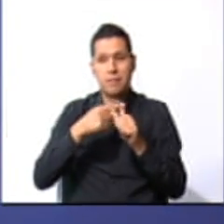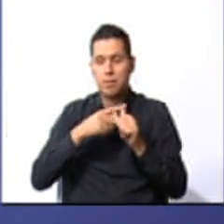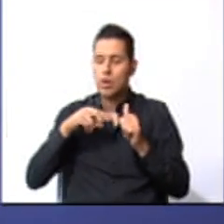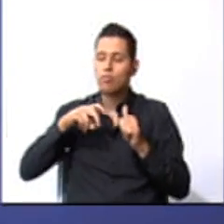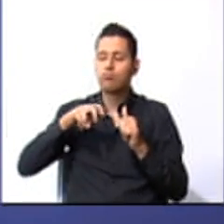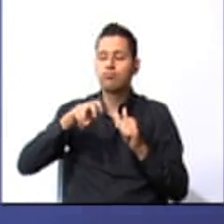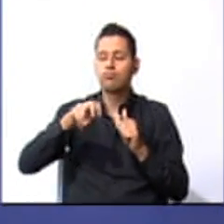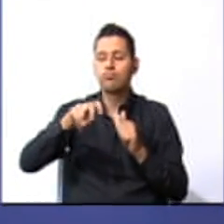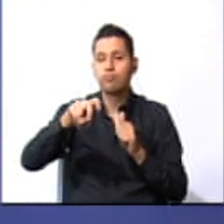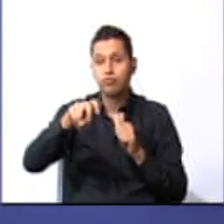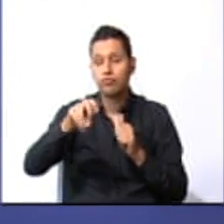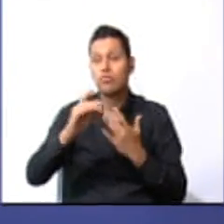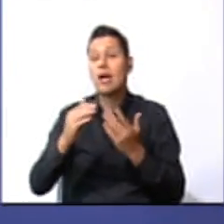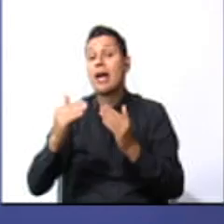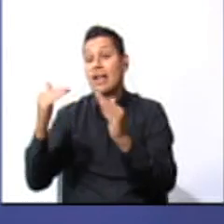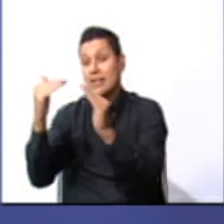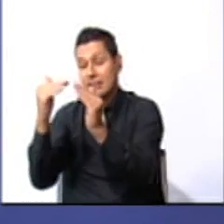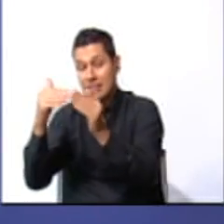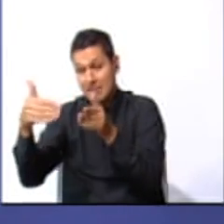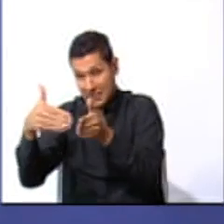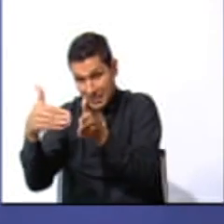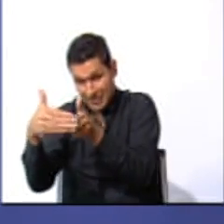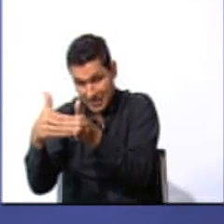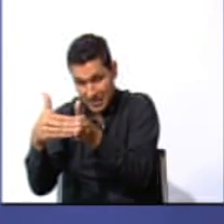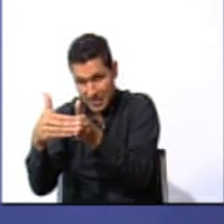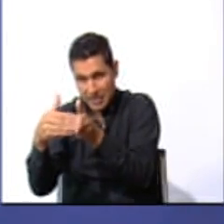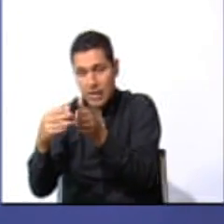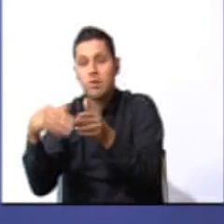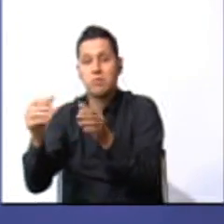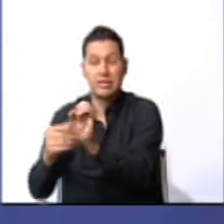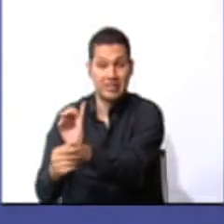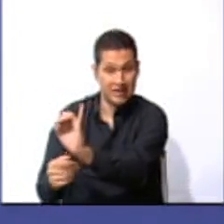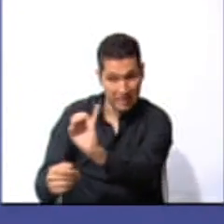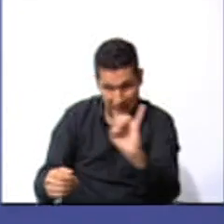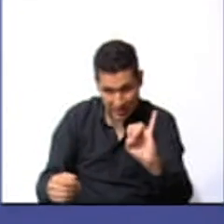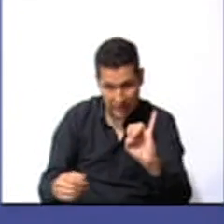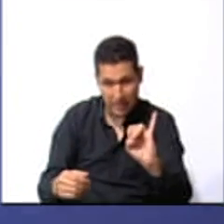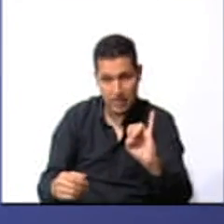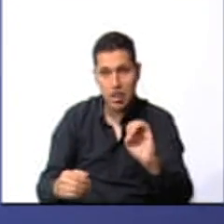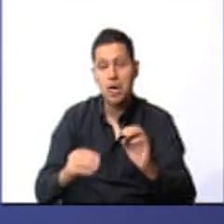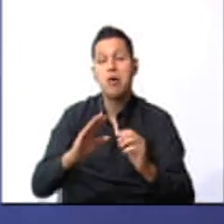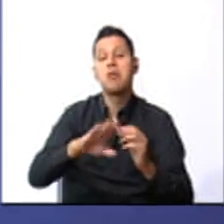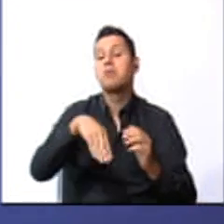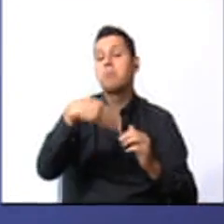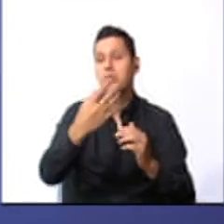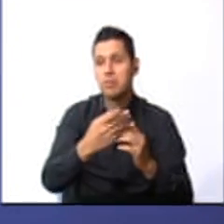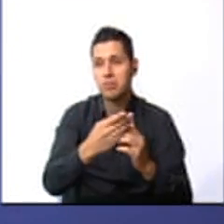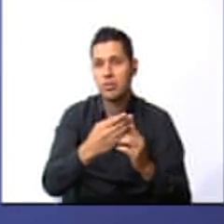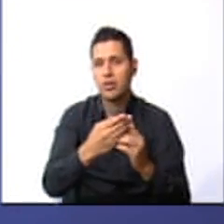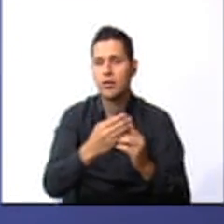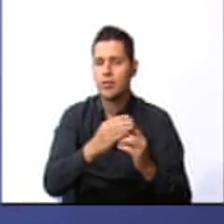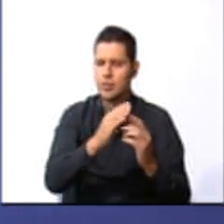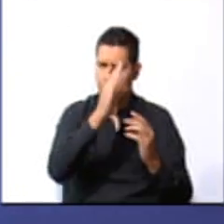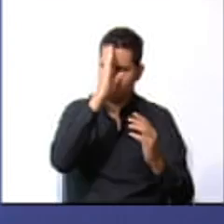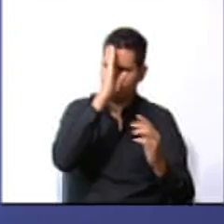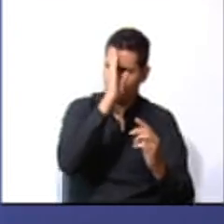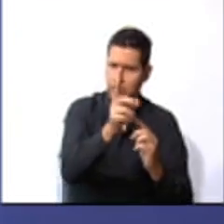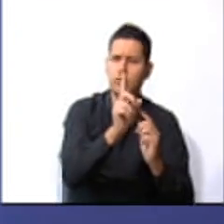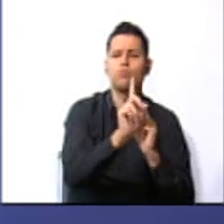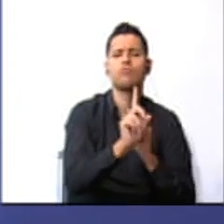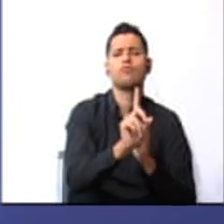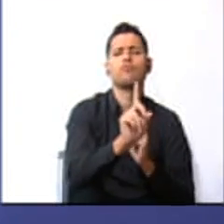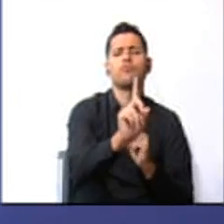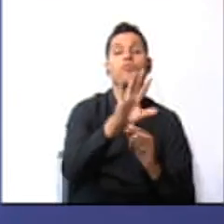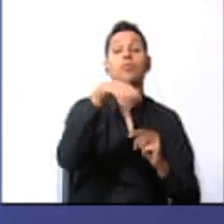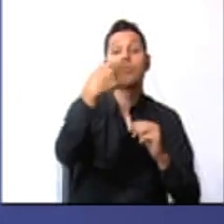the corner, turn left one block and keep straight. Then turn